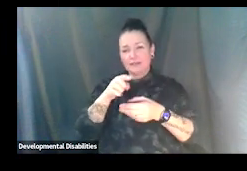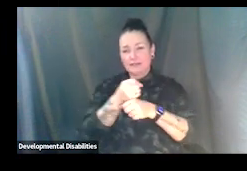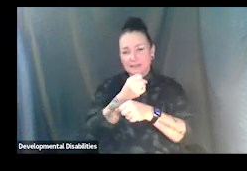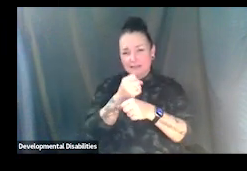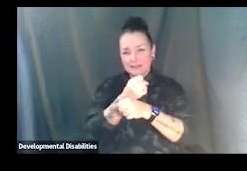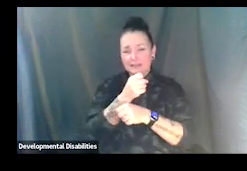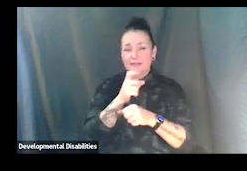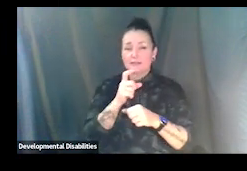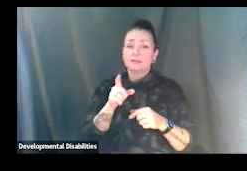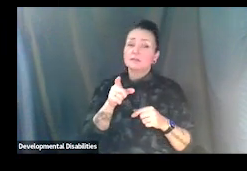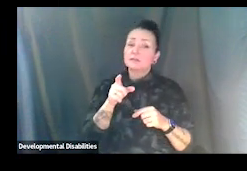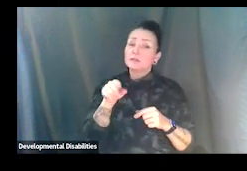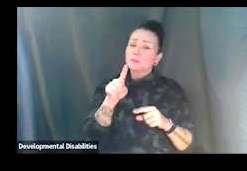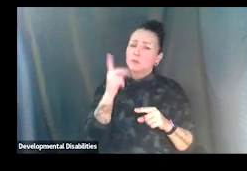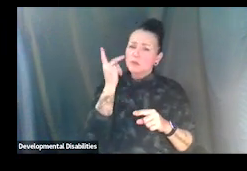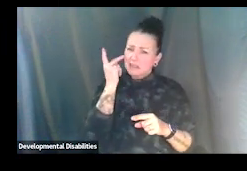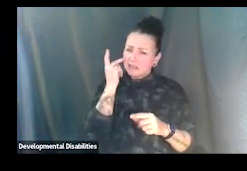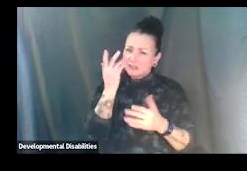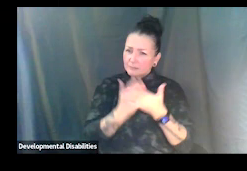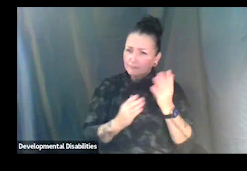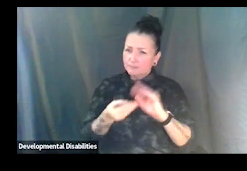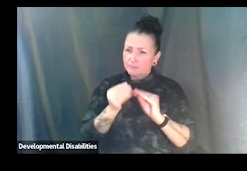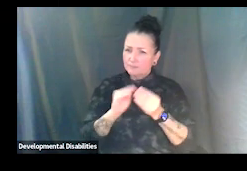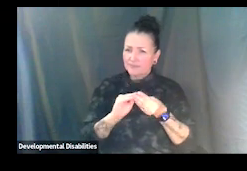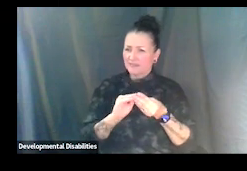some of the numbers are a bit concerning.